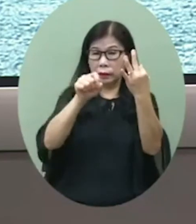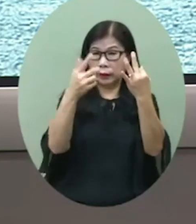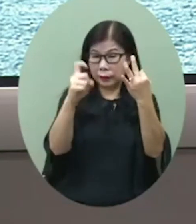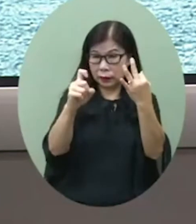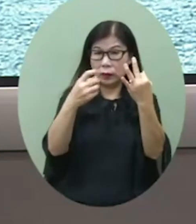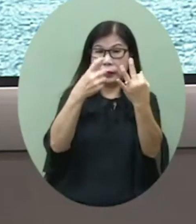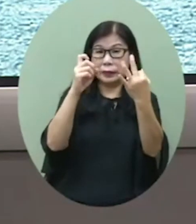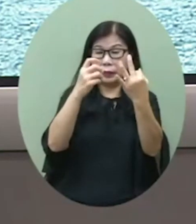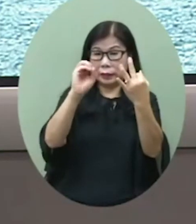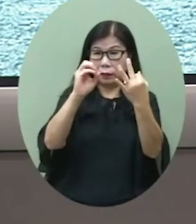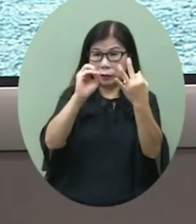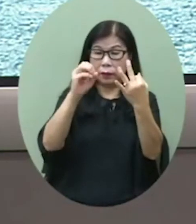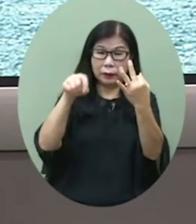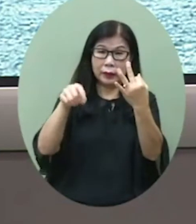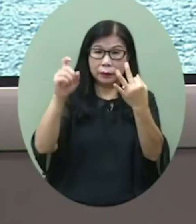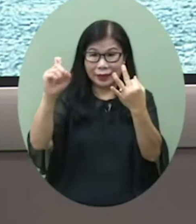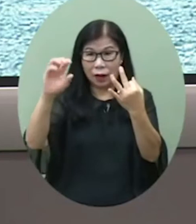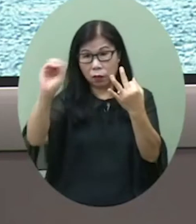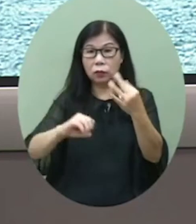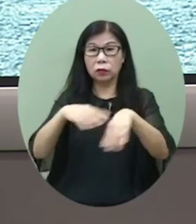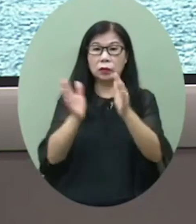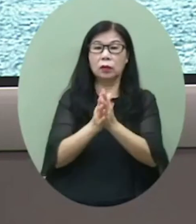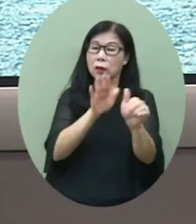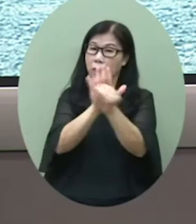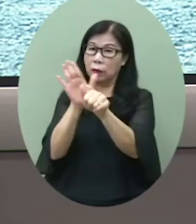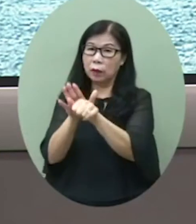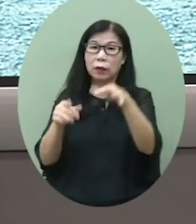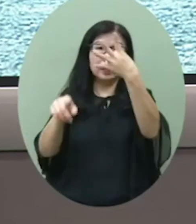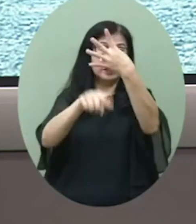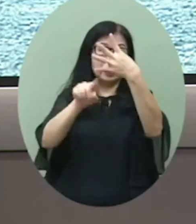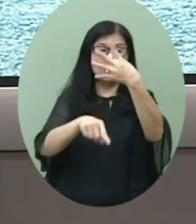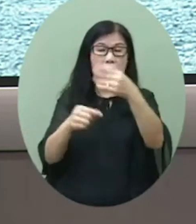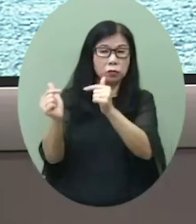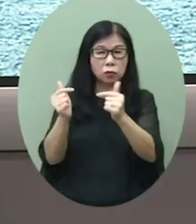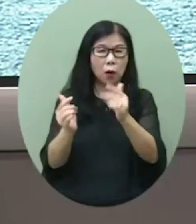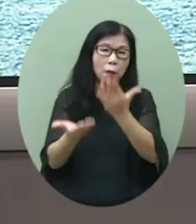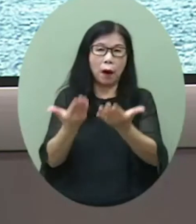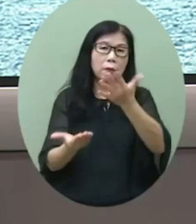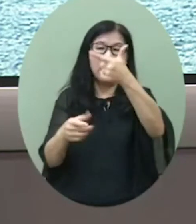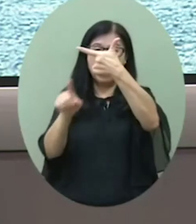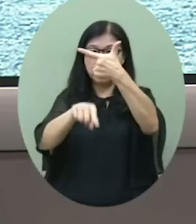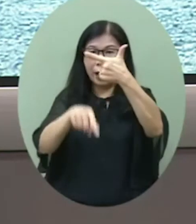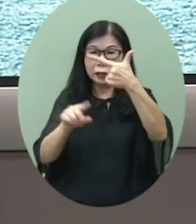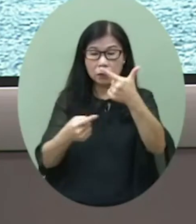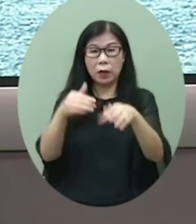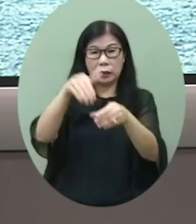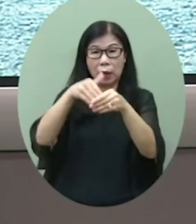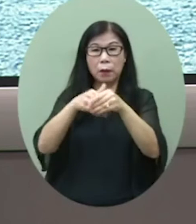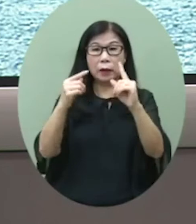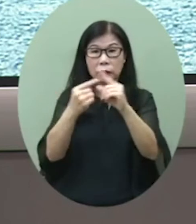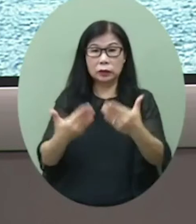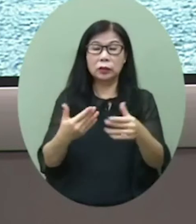meters. And then the registration and election office estimates